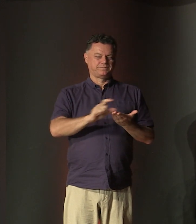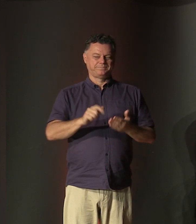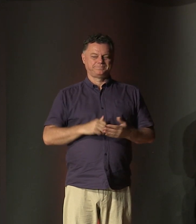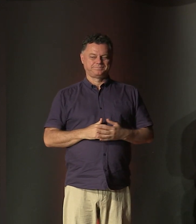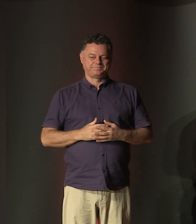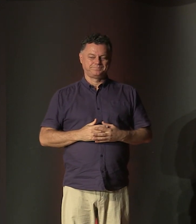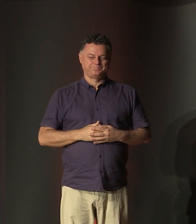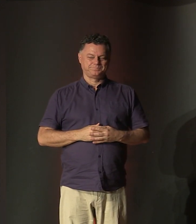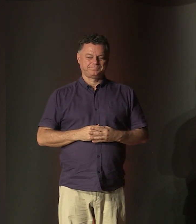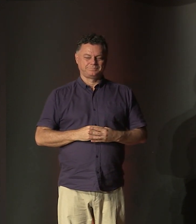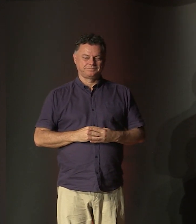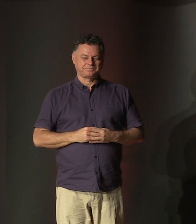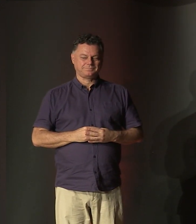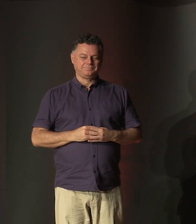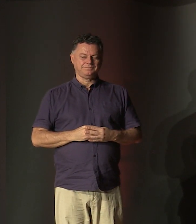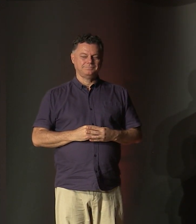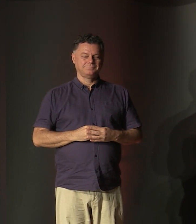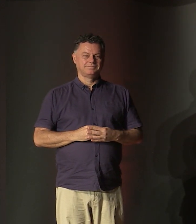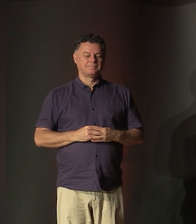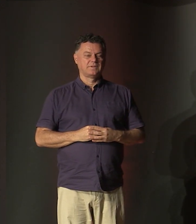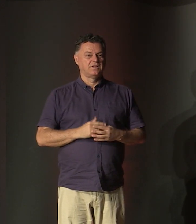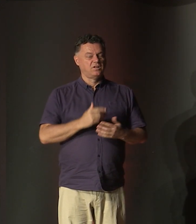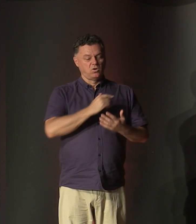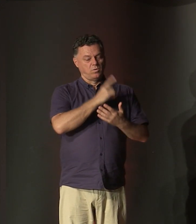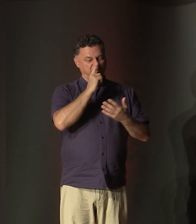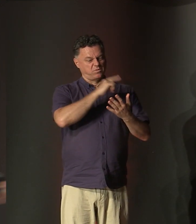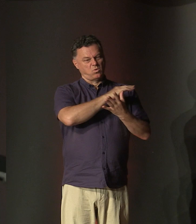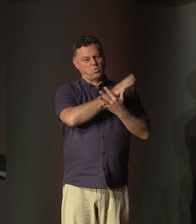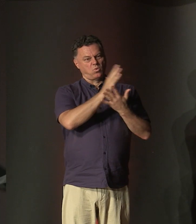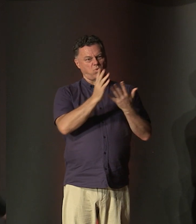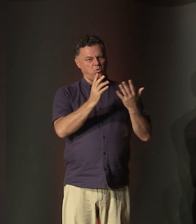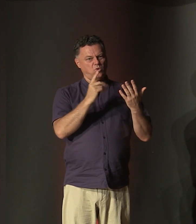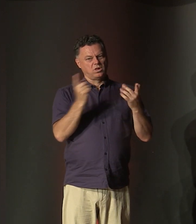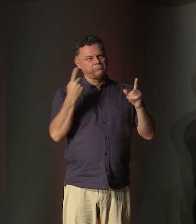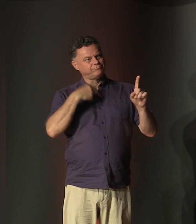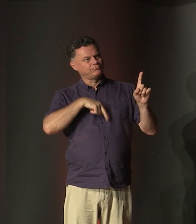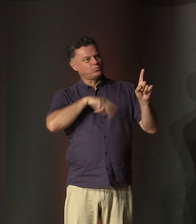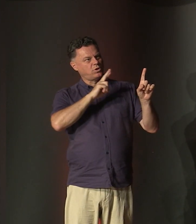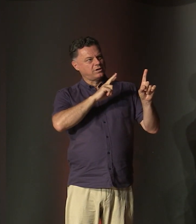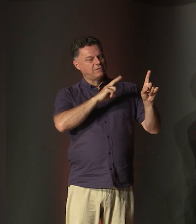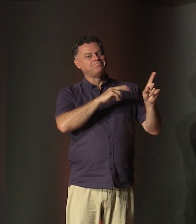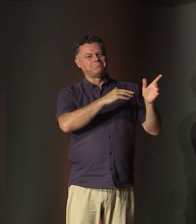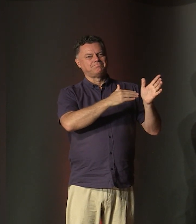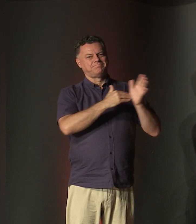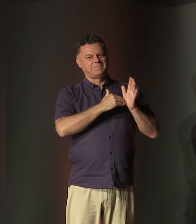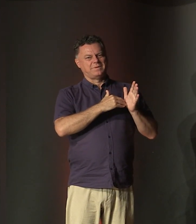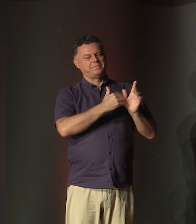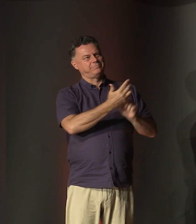These people are role models, and they push the boundaries for all of